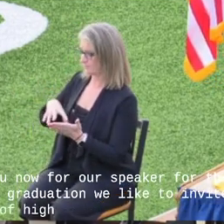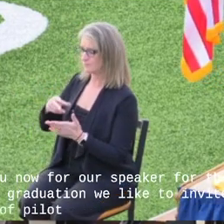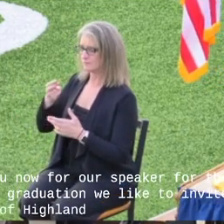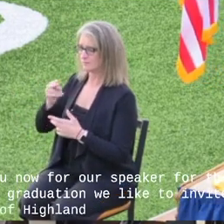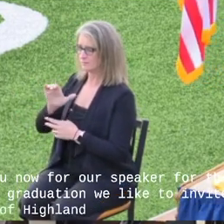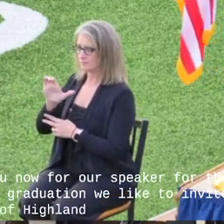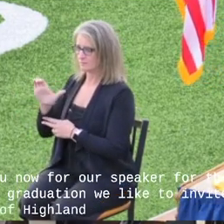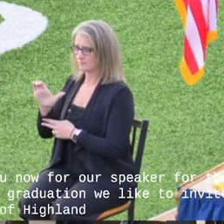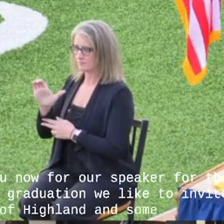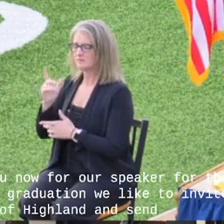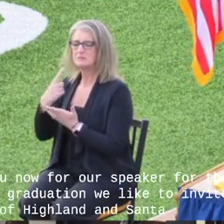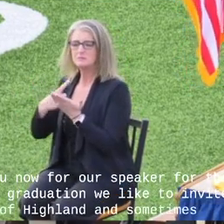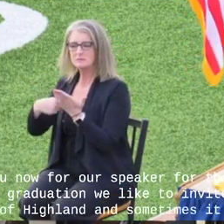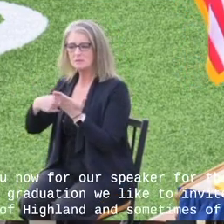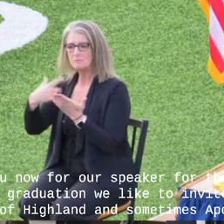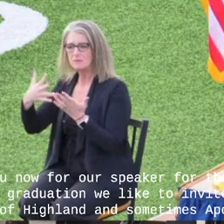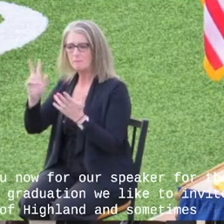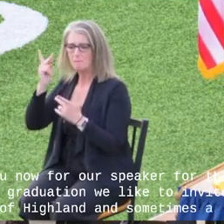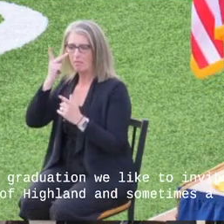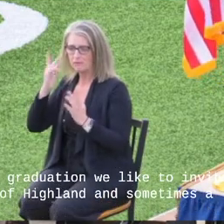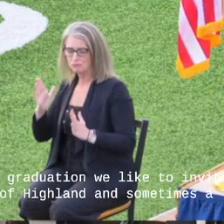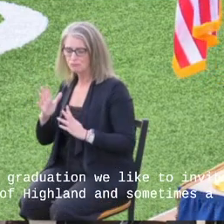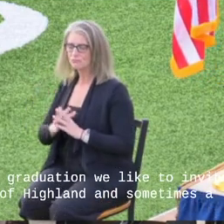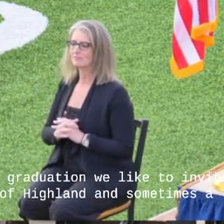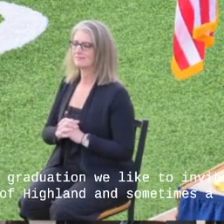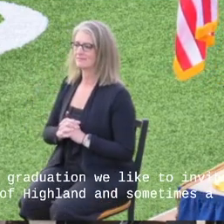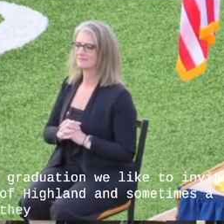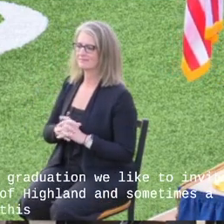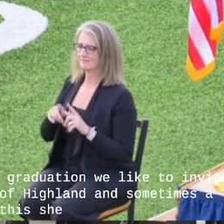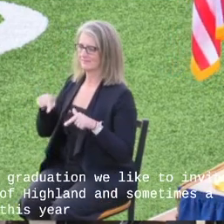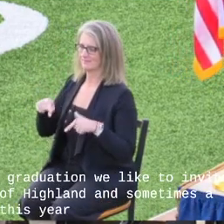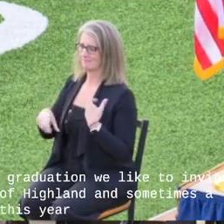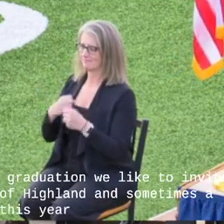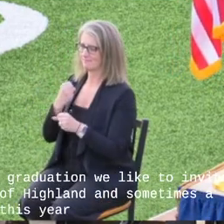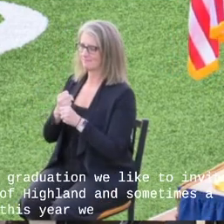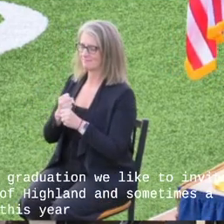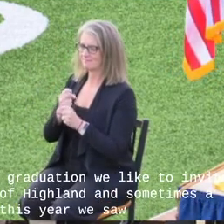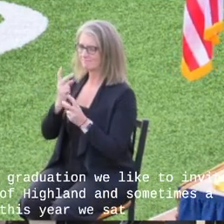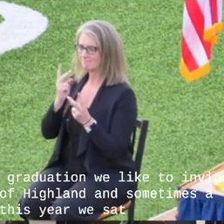Highland, and sometimes a politician. But this year,